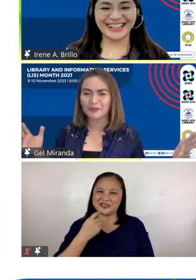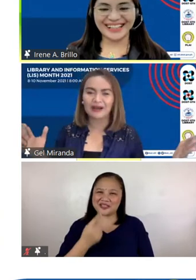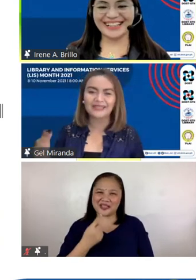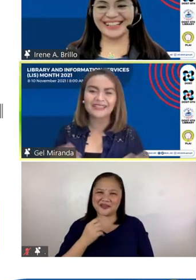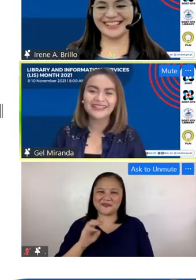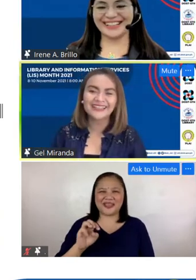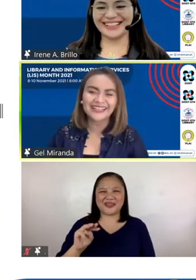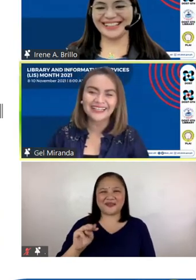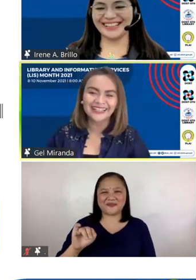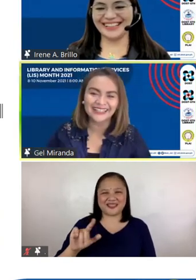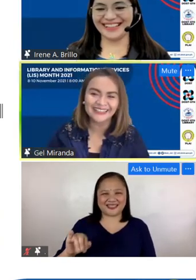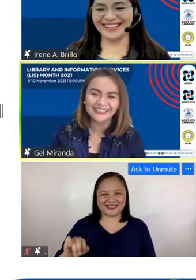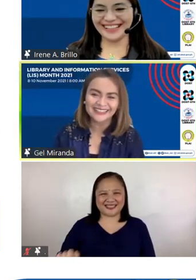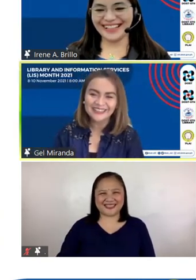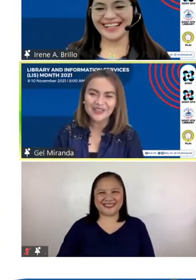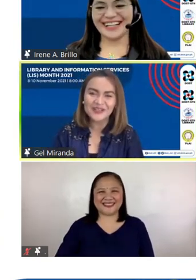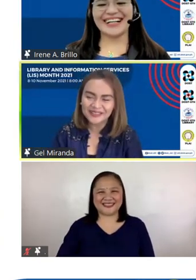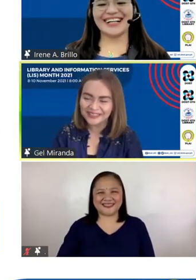Ancheta.